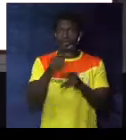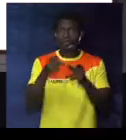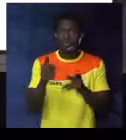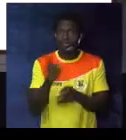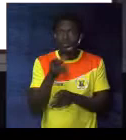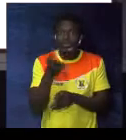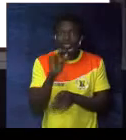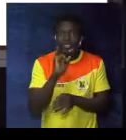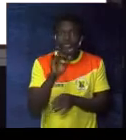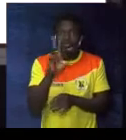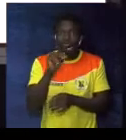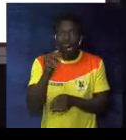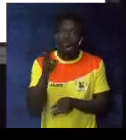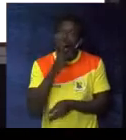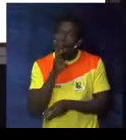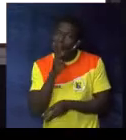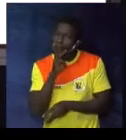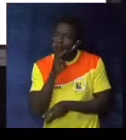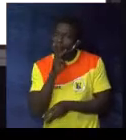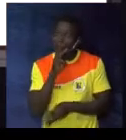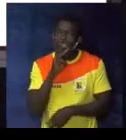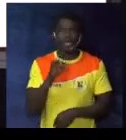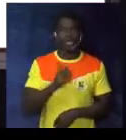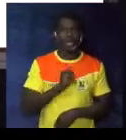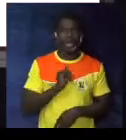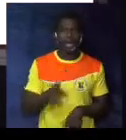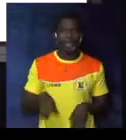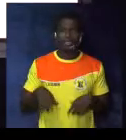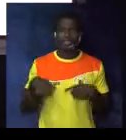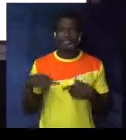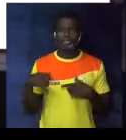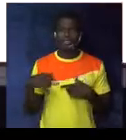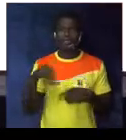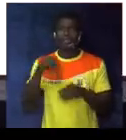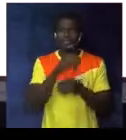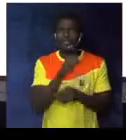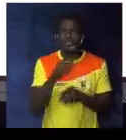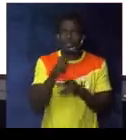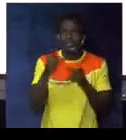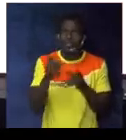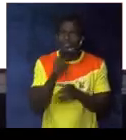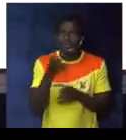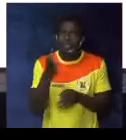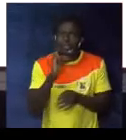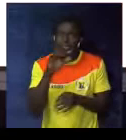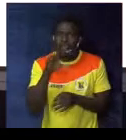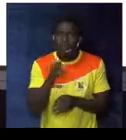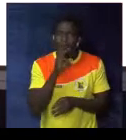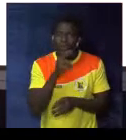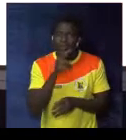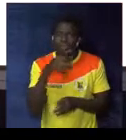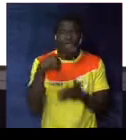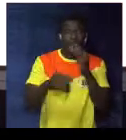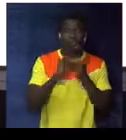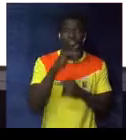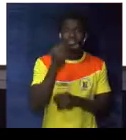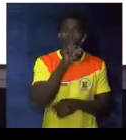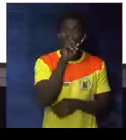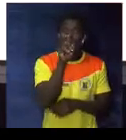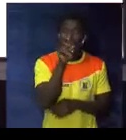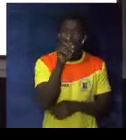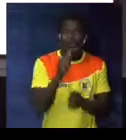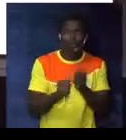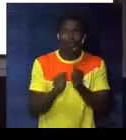place where there is no water. I live in a place where there is no water. What's the